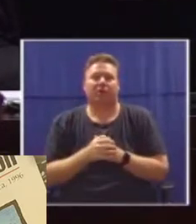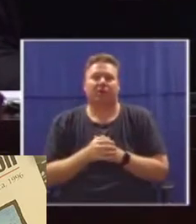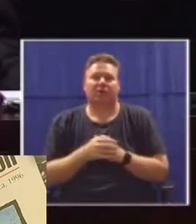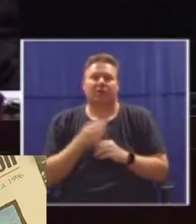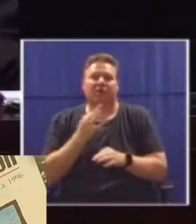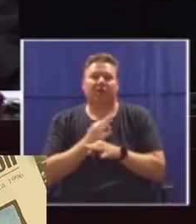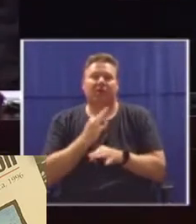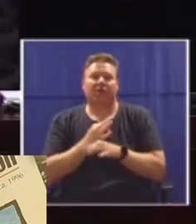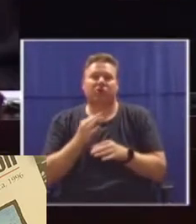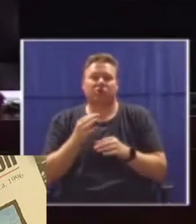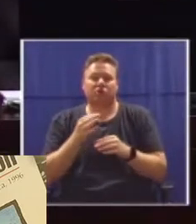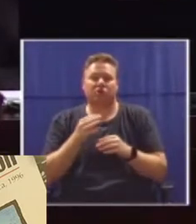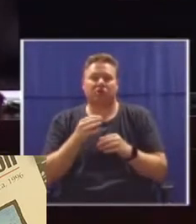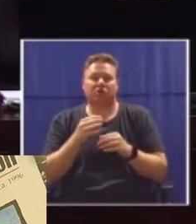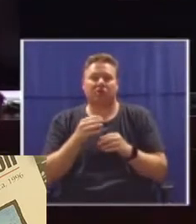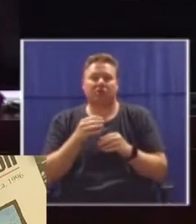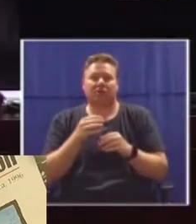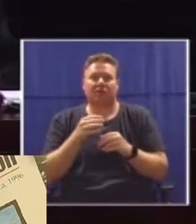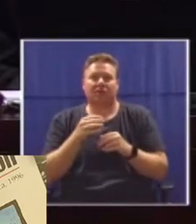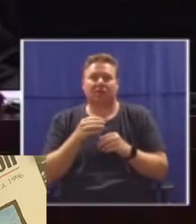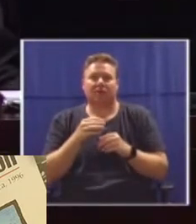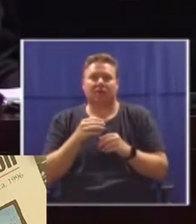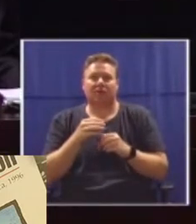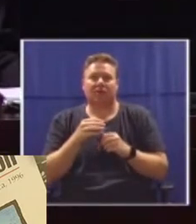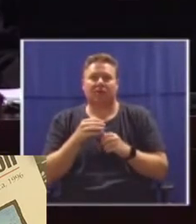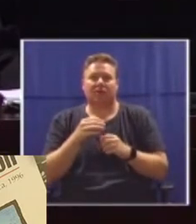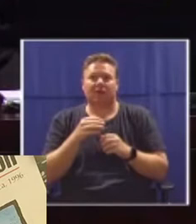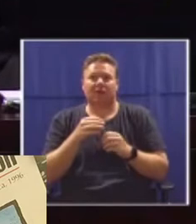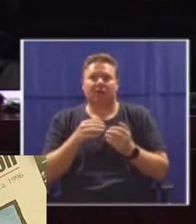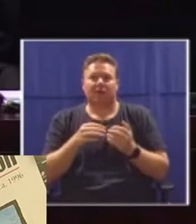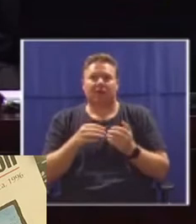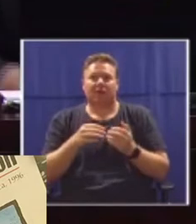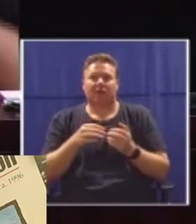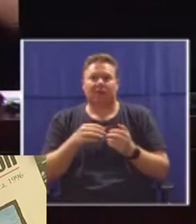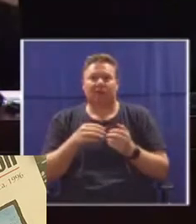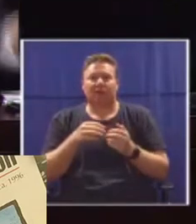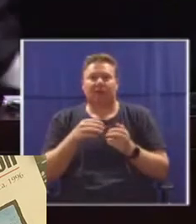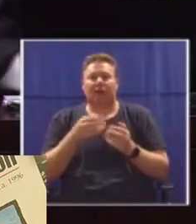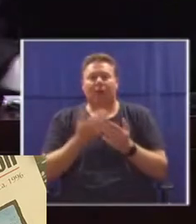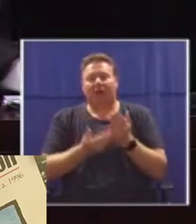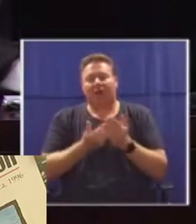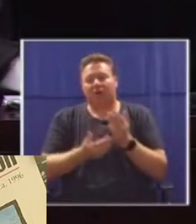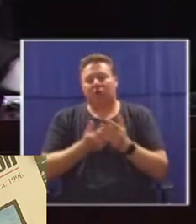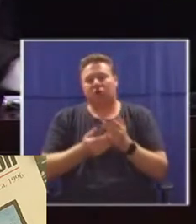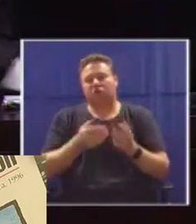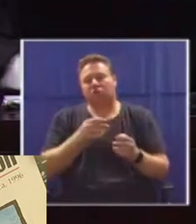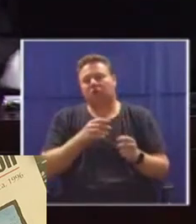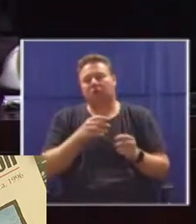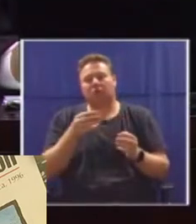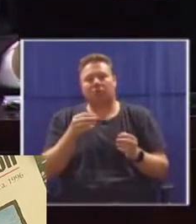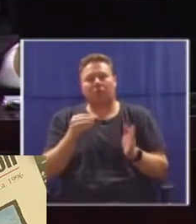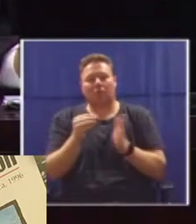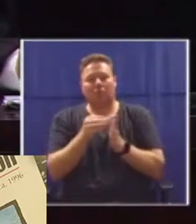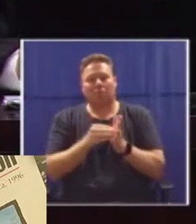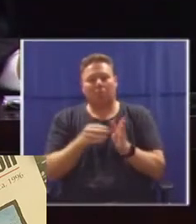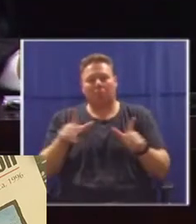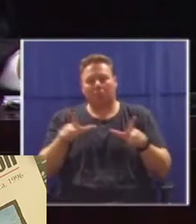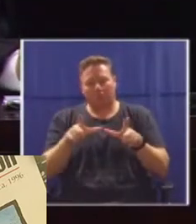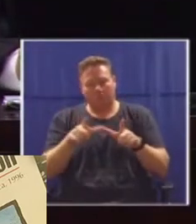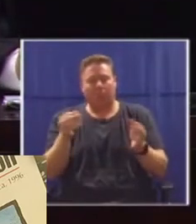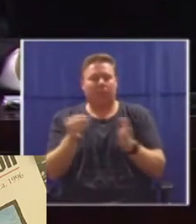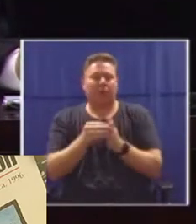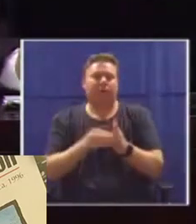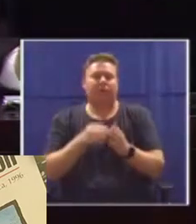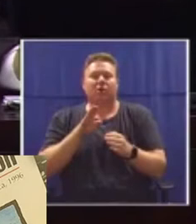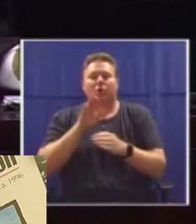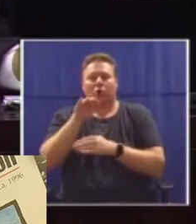an appeal to deal with appeals of applications of public road carrier permits, operating licenses, and